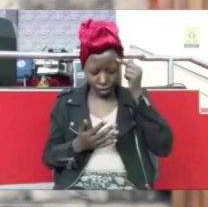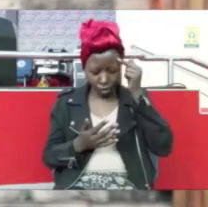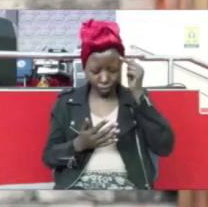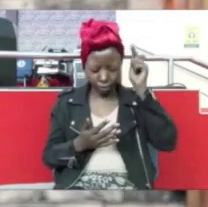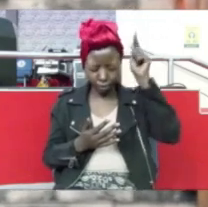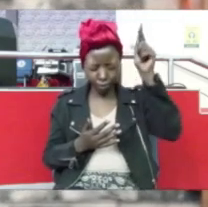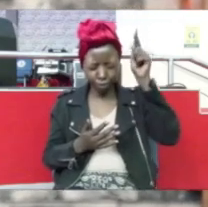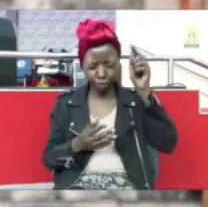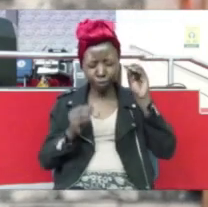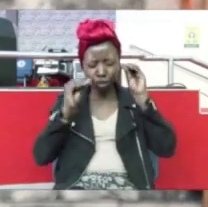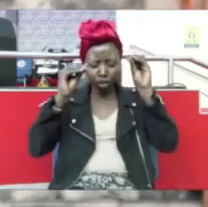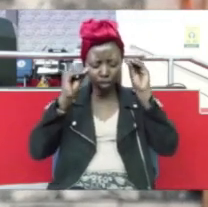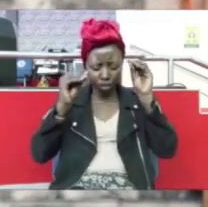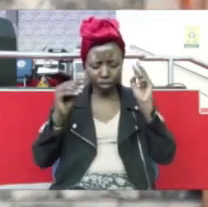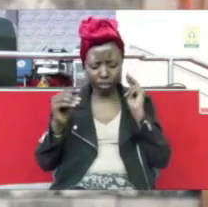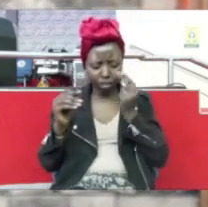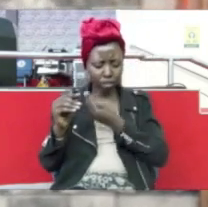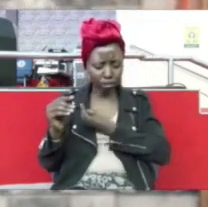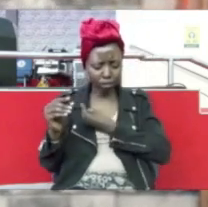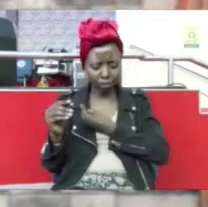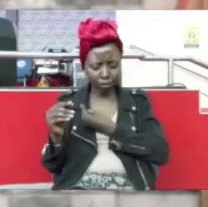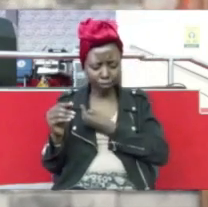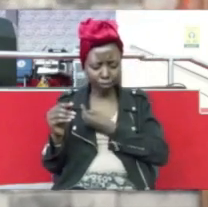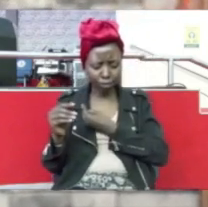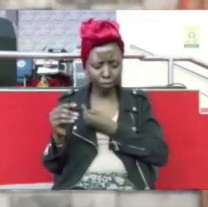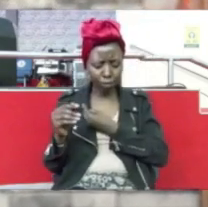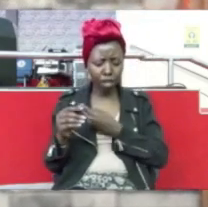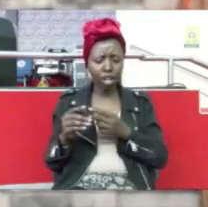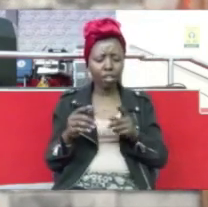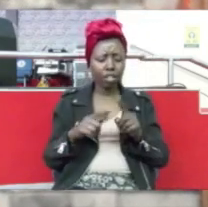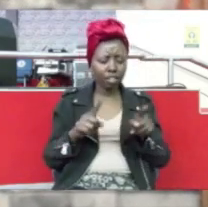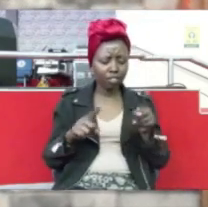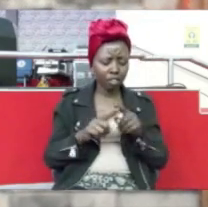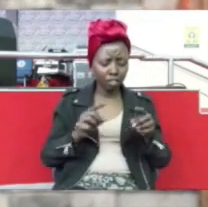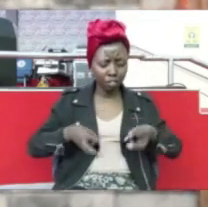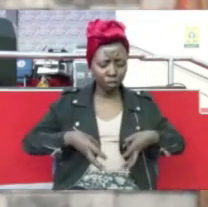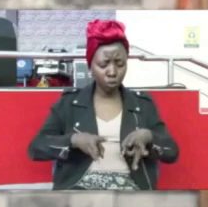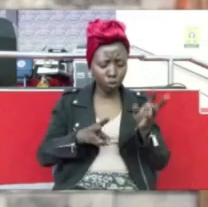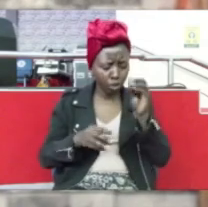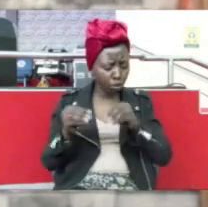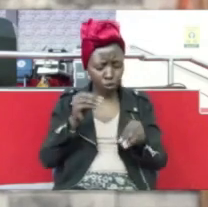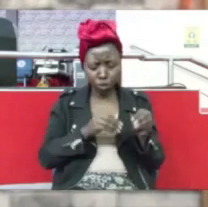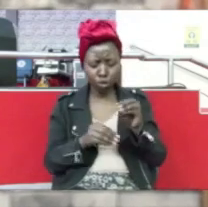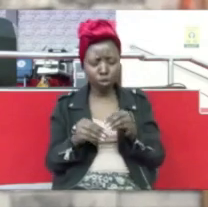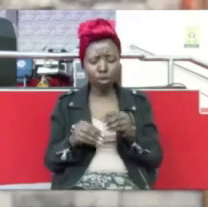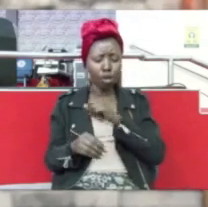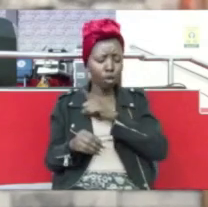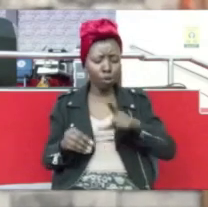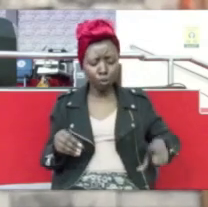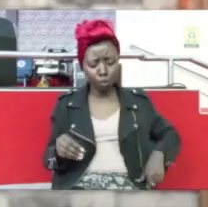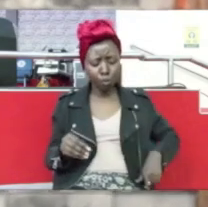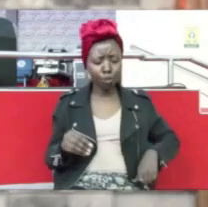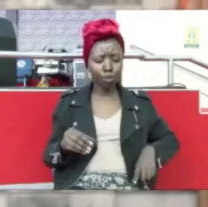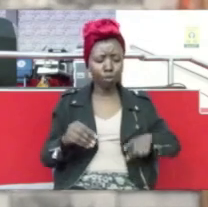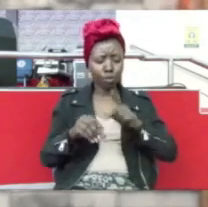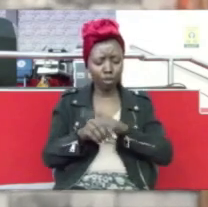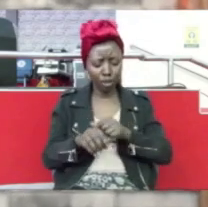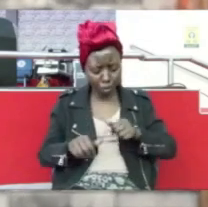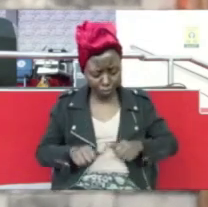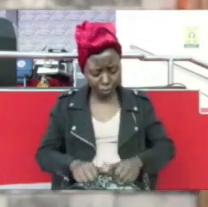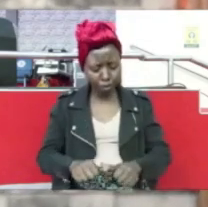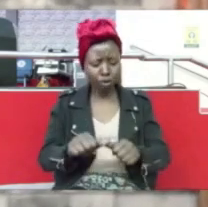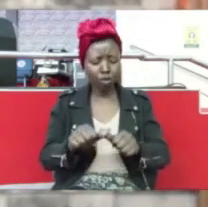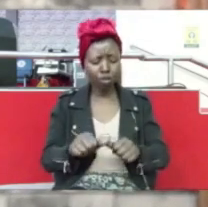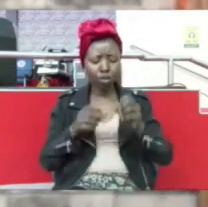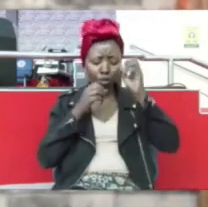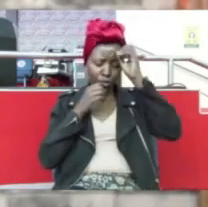have taught us, oh God, on the types of giving today. Lord, even as we continue, Jehovah